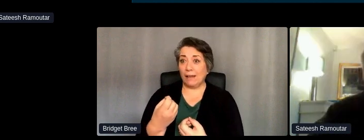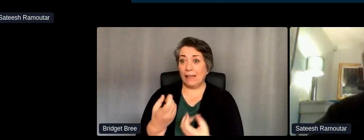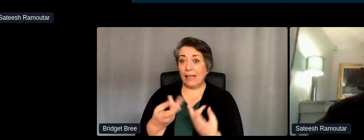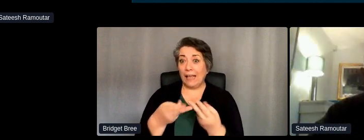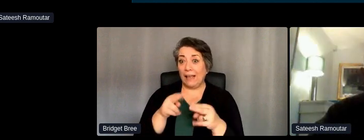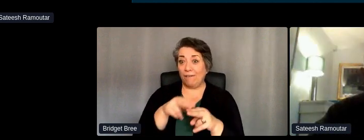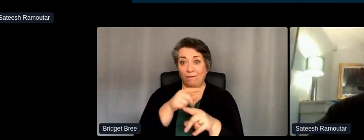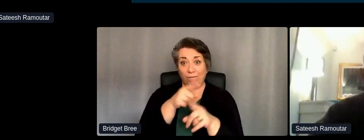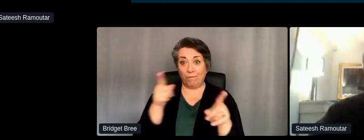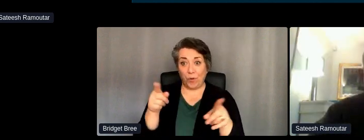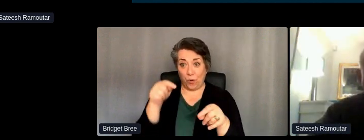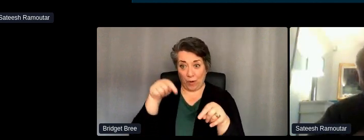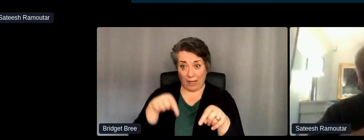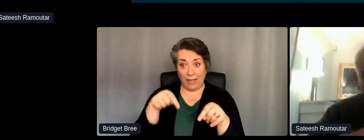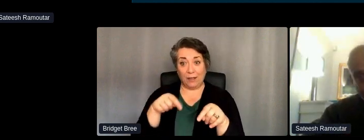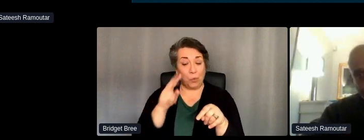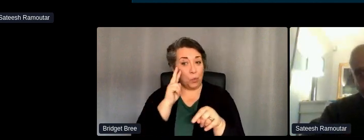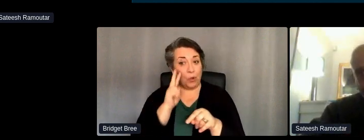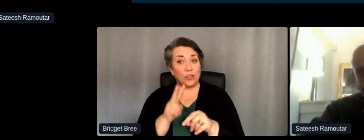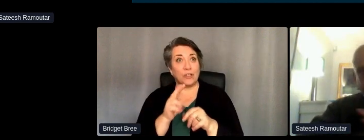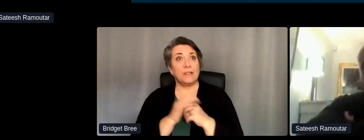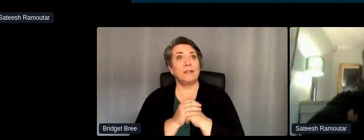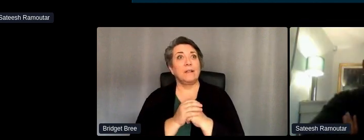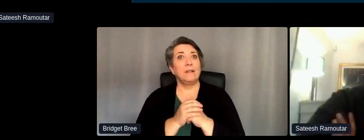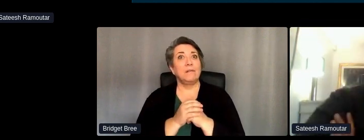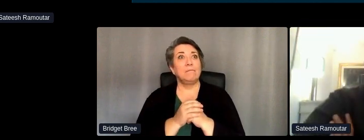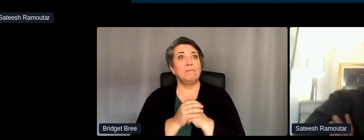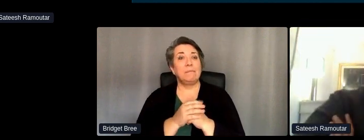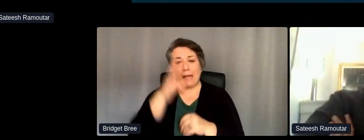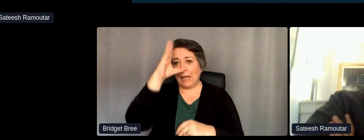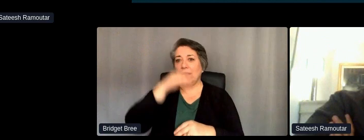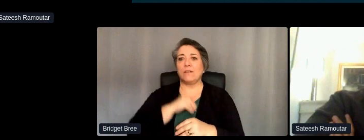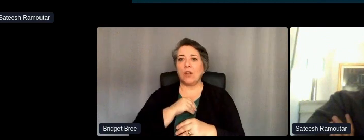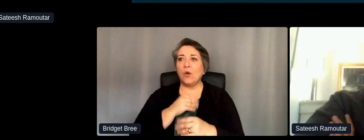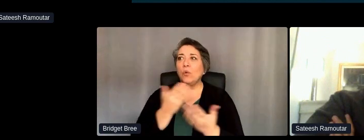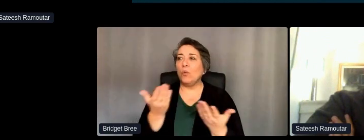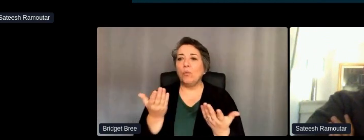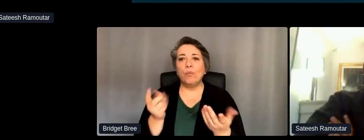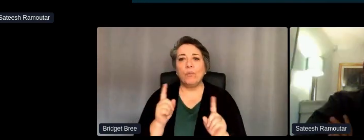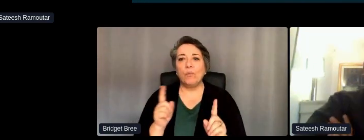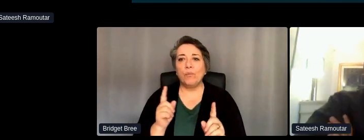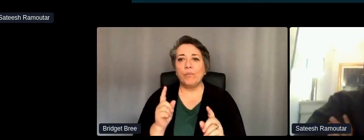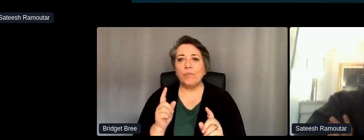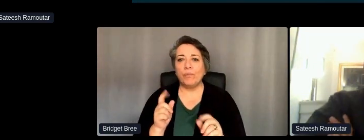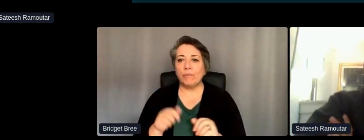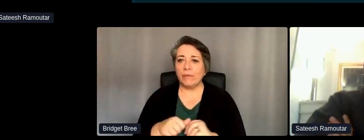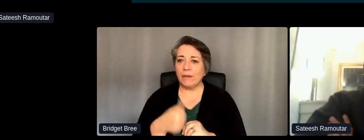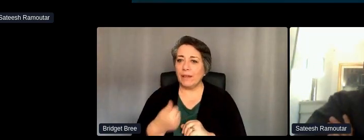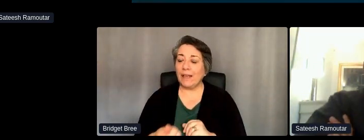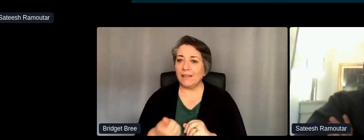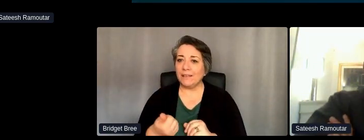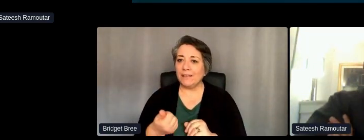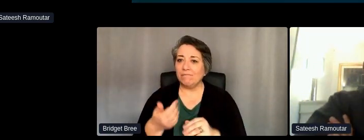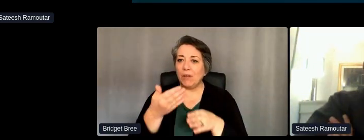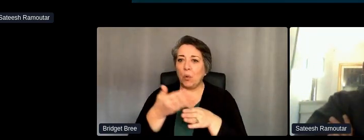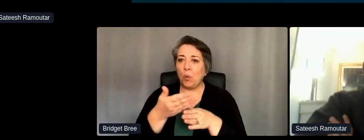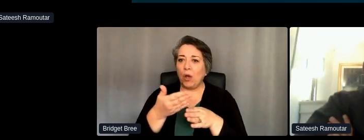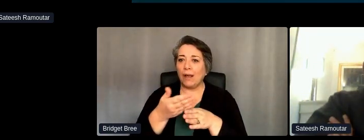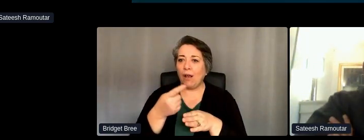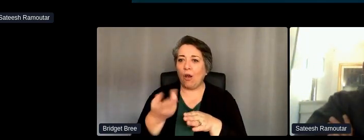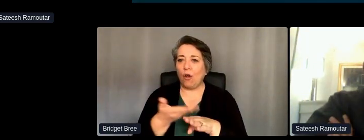to give pointers as to where we should take our next generation of work. Actually, that I know in